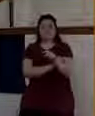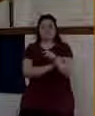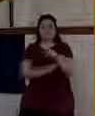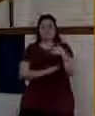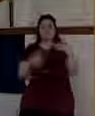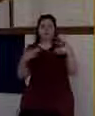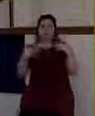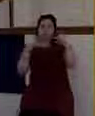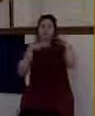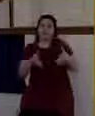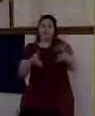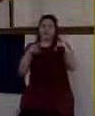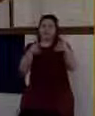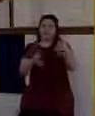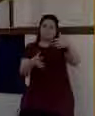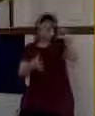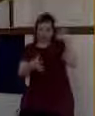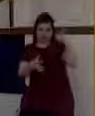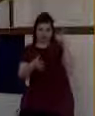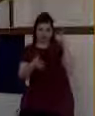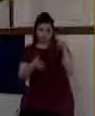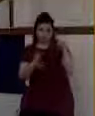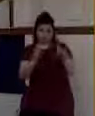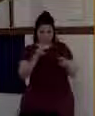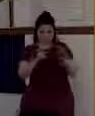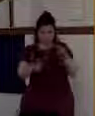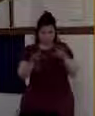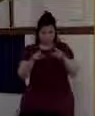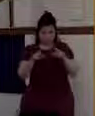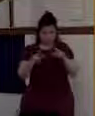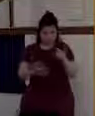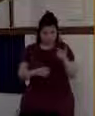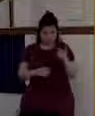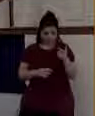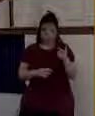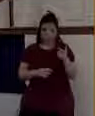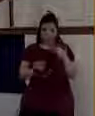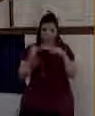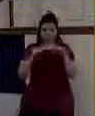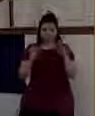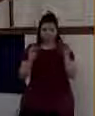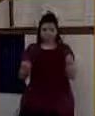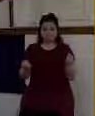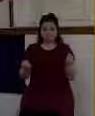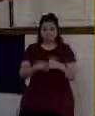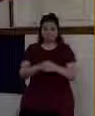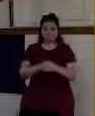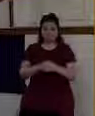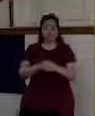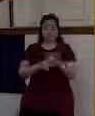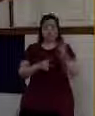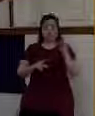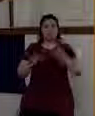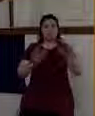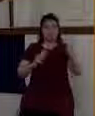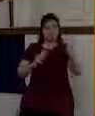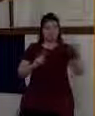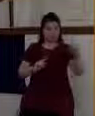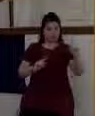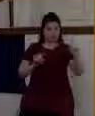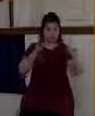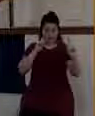the lion also stood by the carcass. And behold, men passed by and saw the carcass cast in the way,